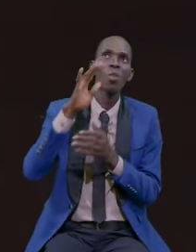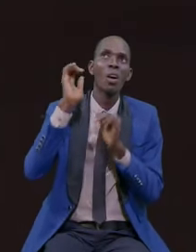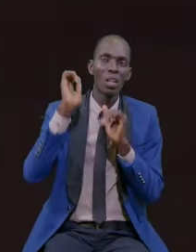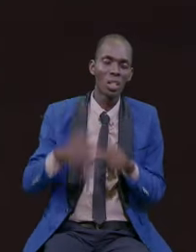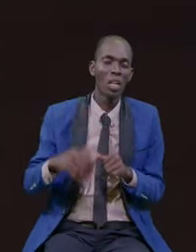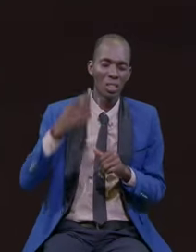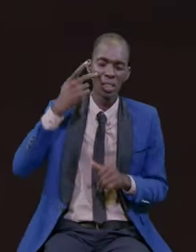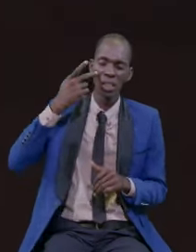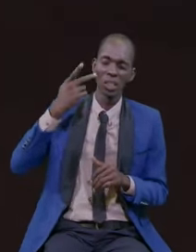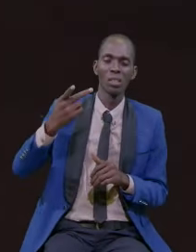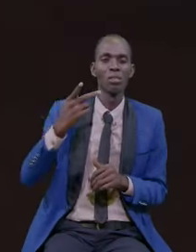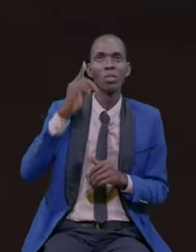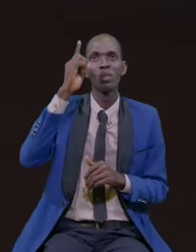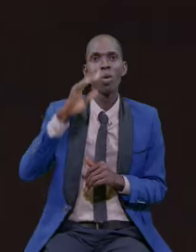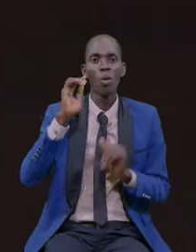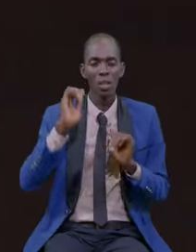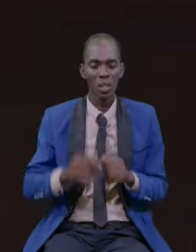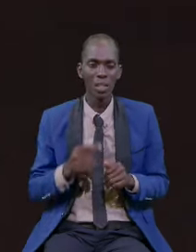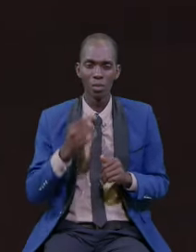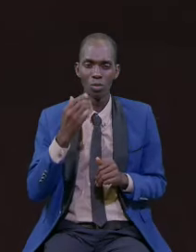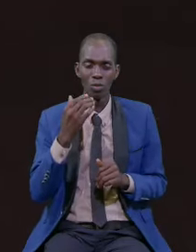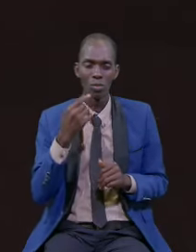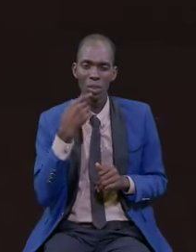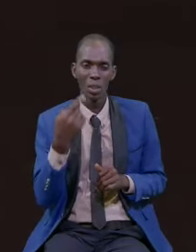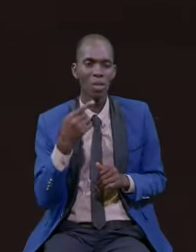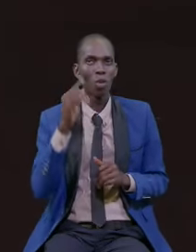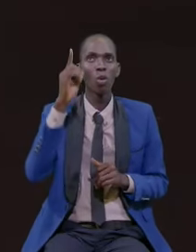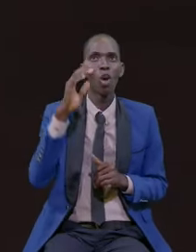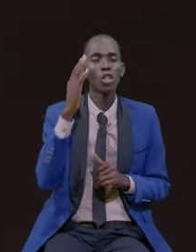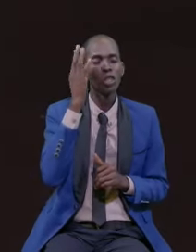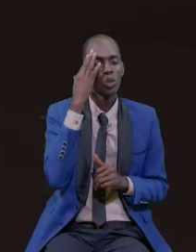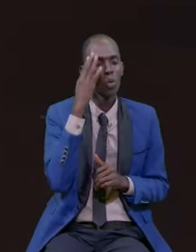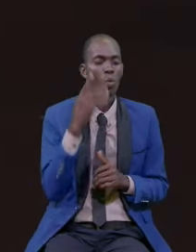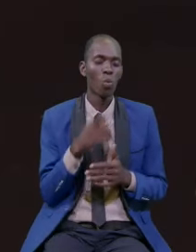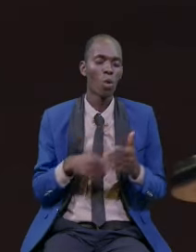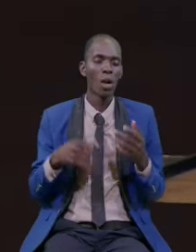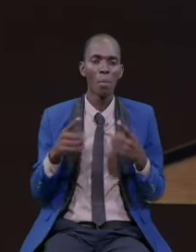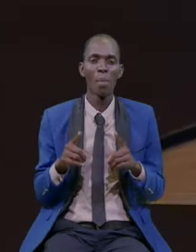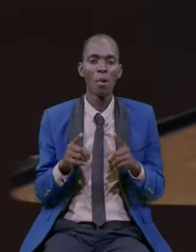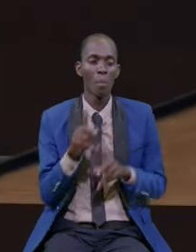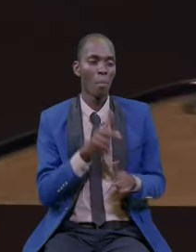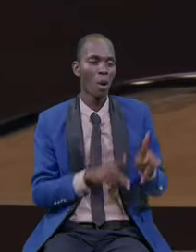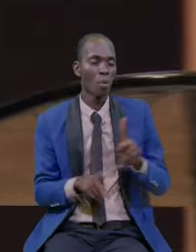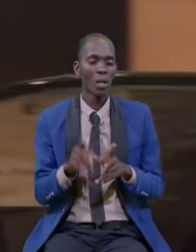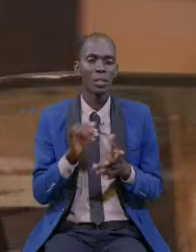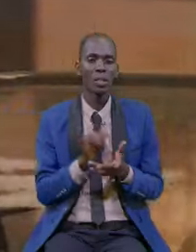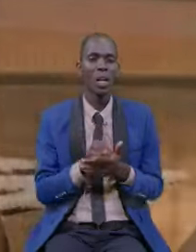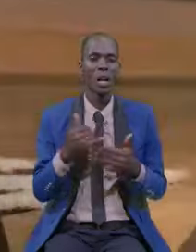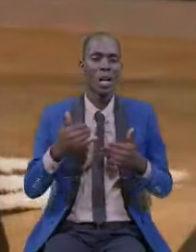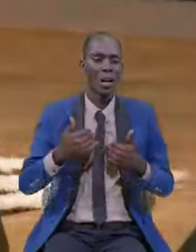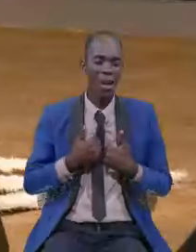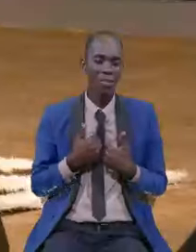can tell what had happened. Those who have dead faith, they